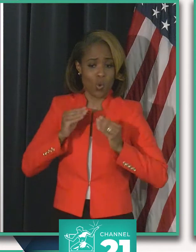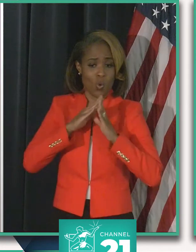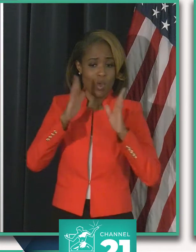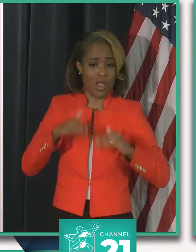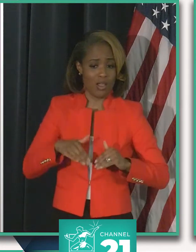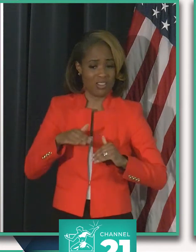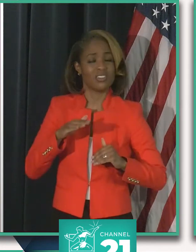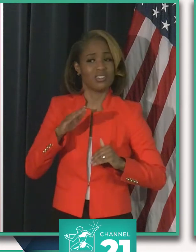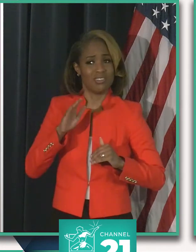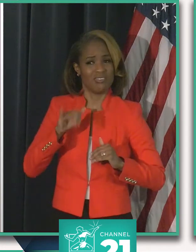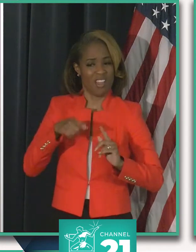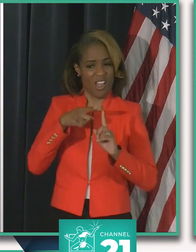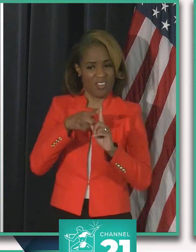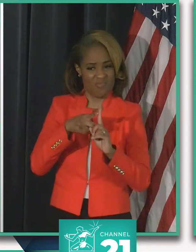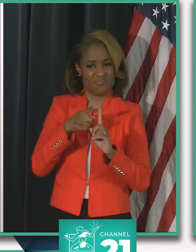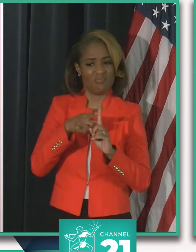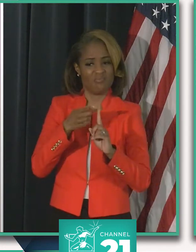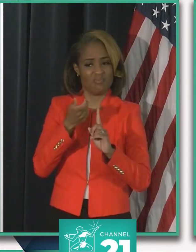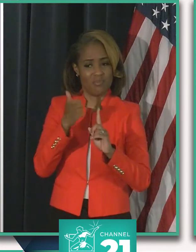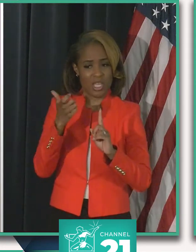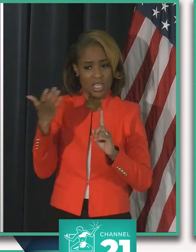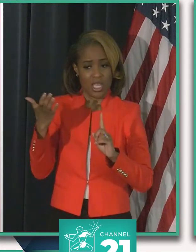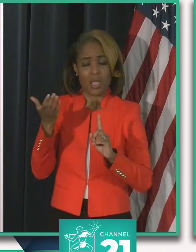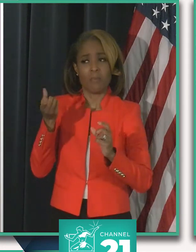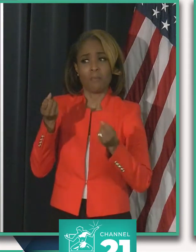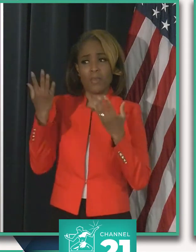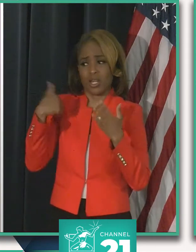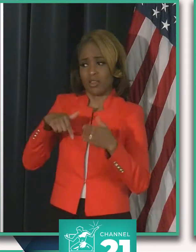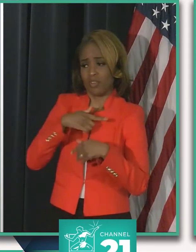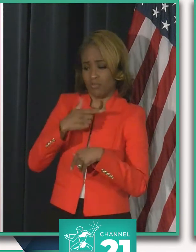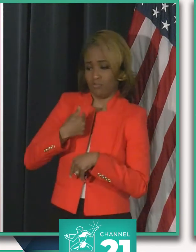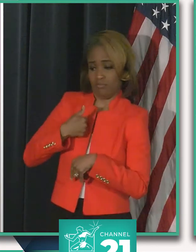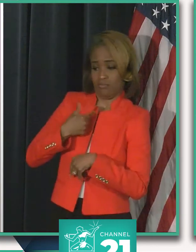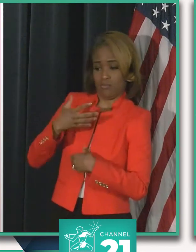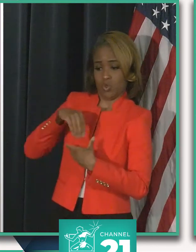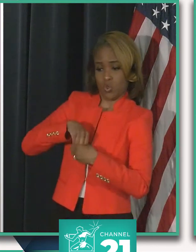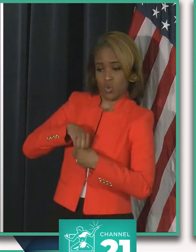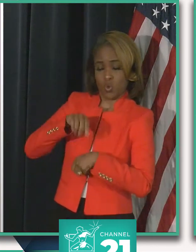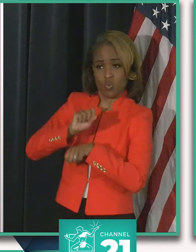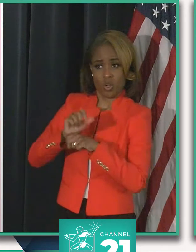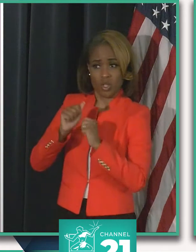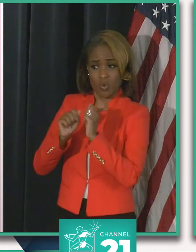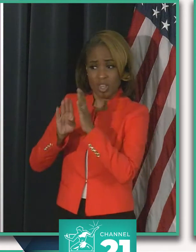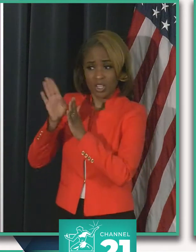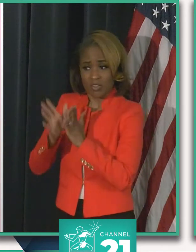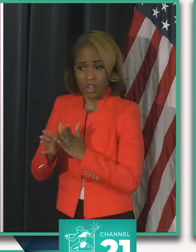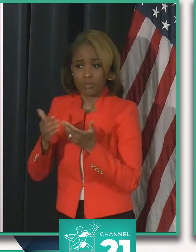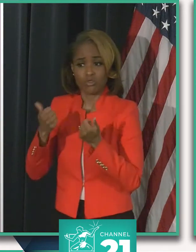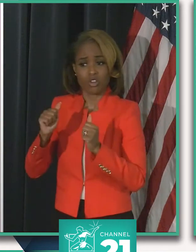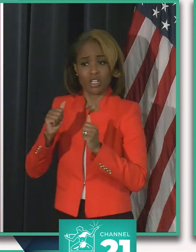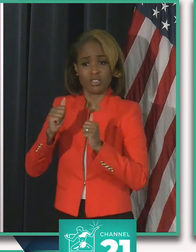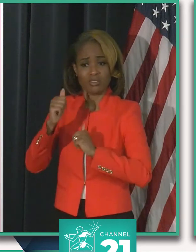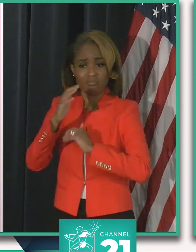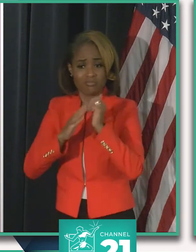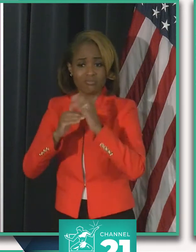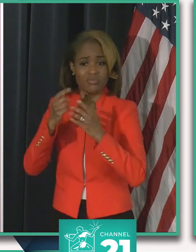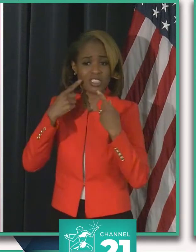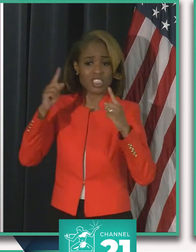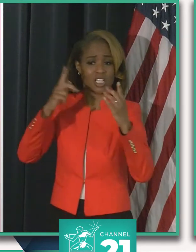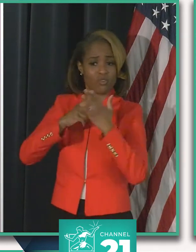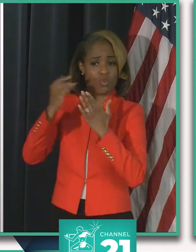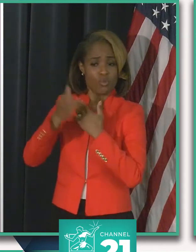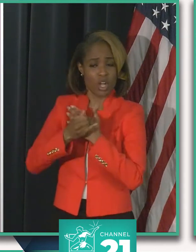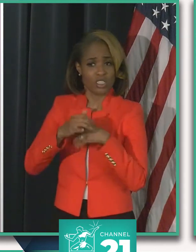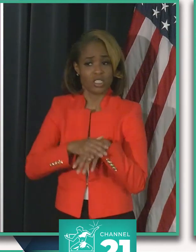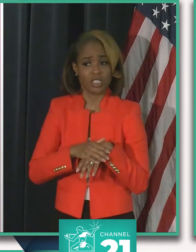thing. I know that there's a lot of us, myself included, that are working with some developers who are doing successful projects in the neighborhood to come up with an